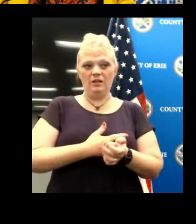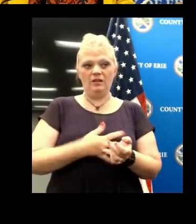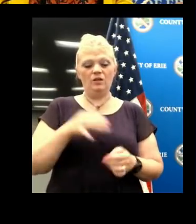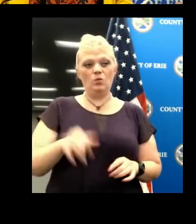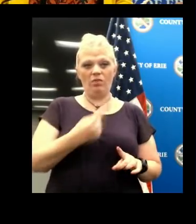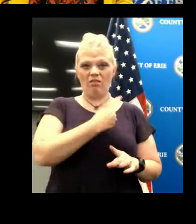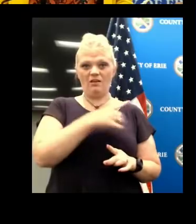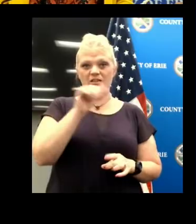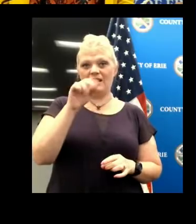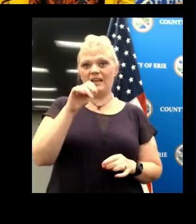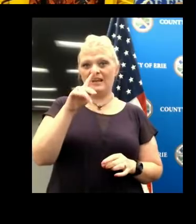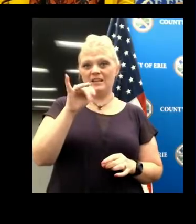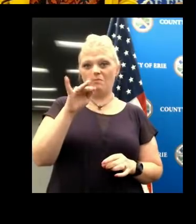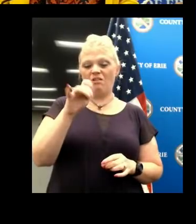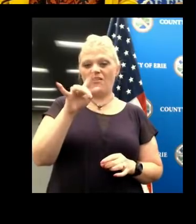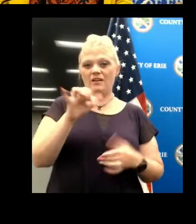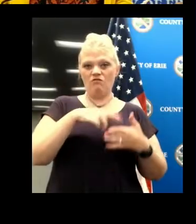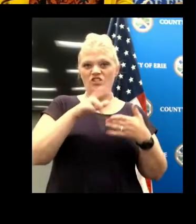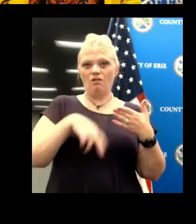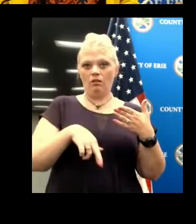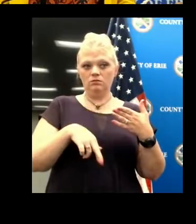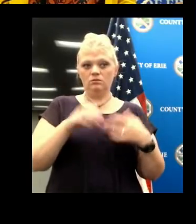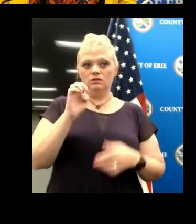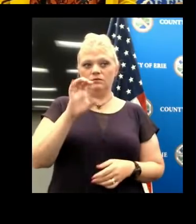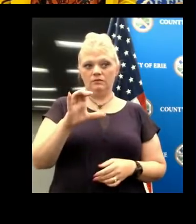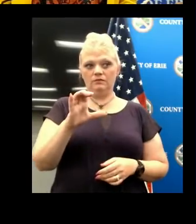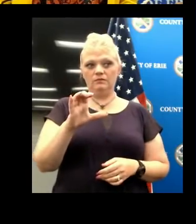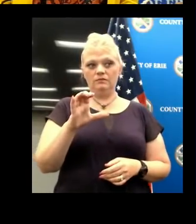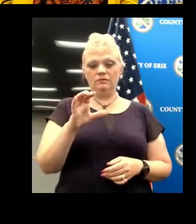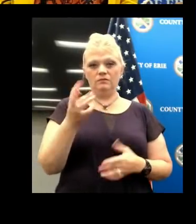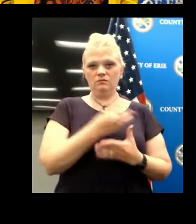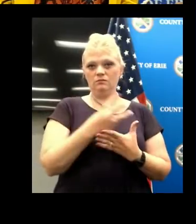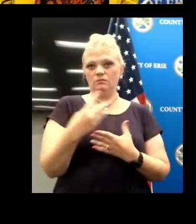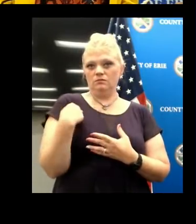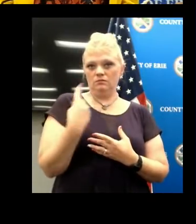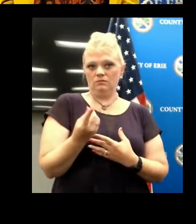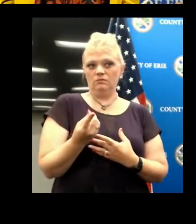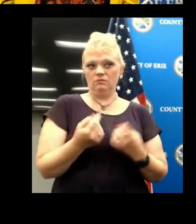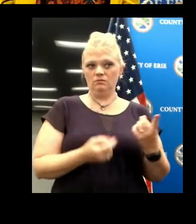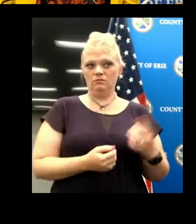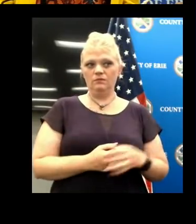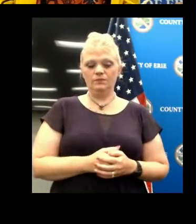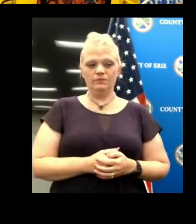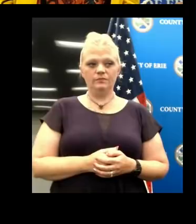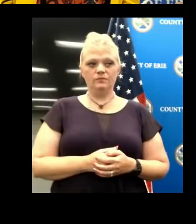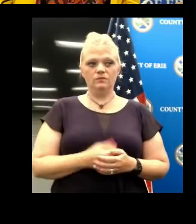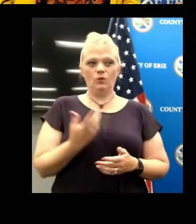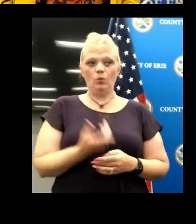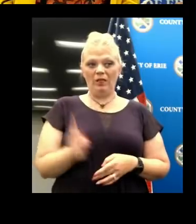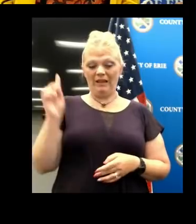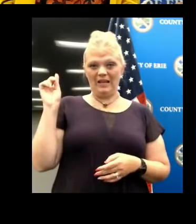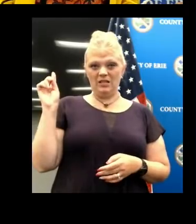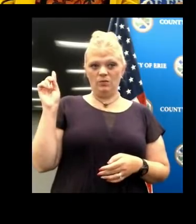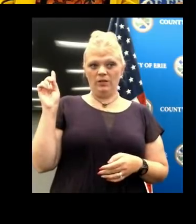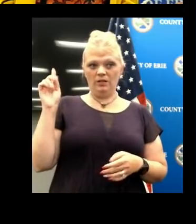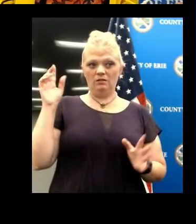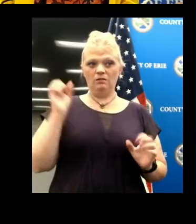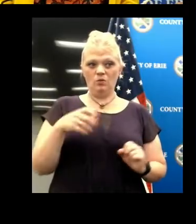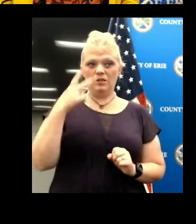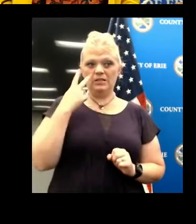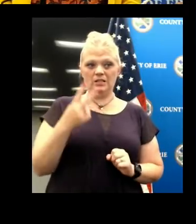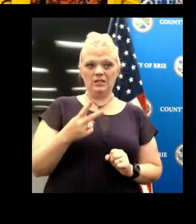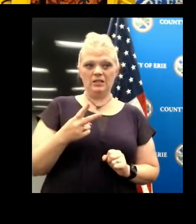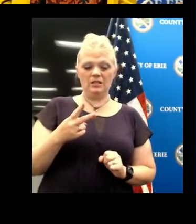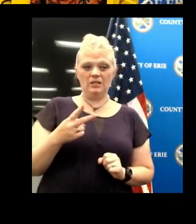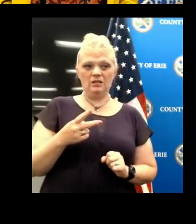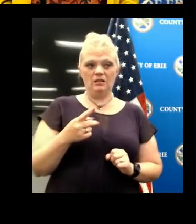our antibody test results in Erie County over the past 6 weeks. And so last week, you can see that